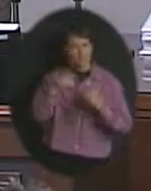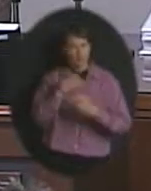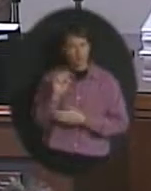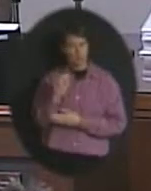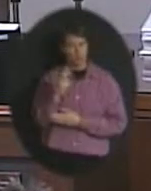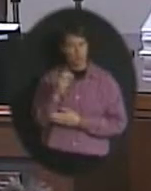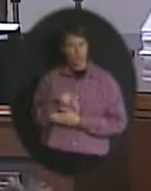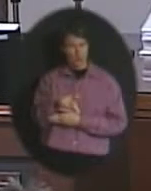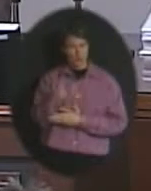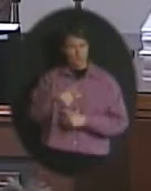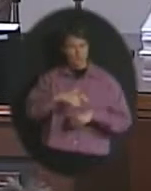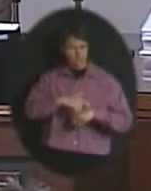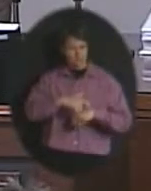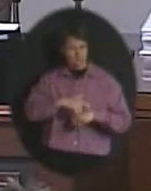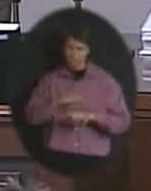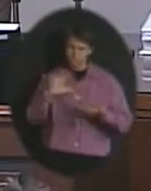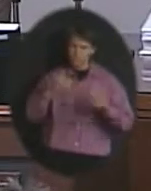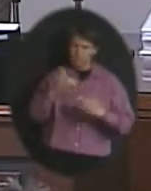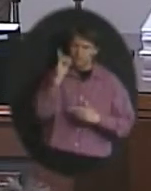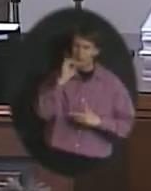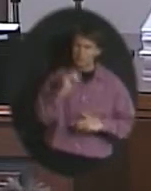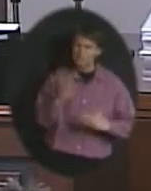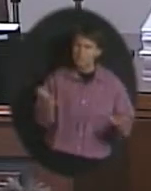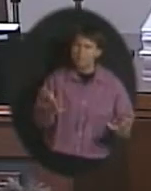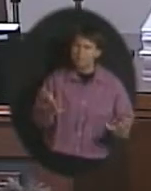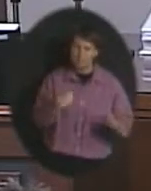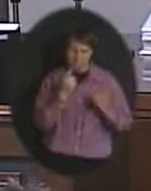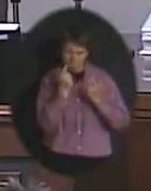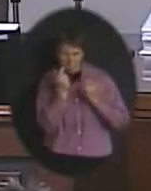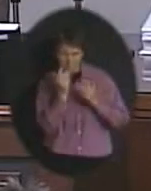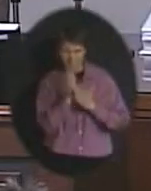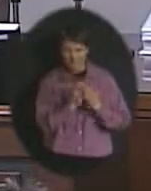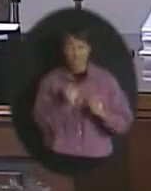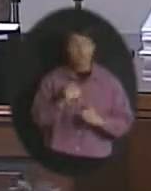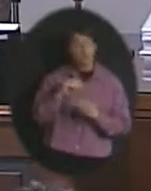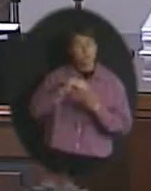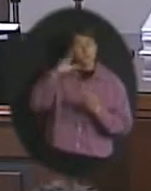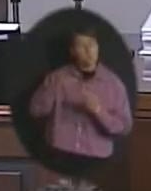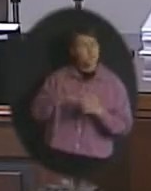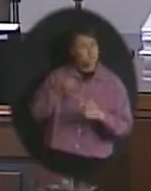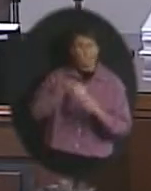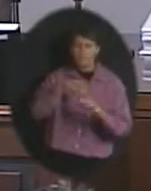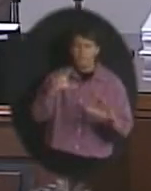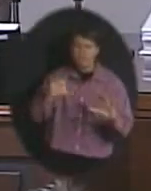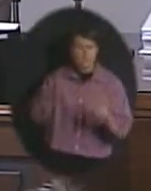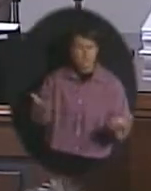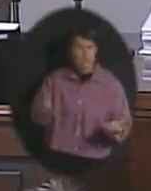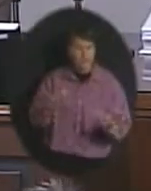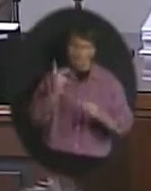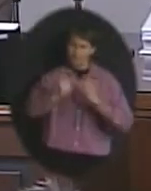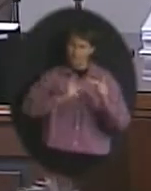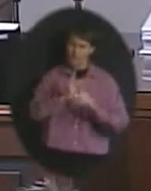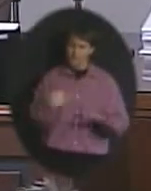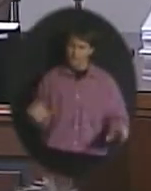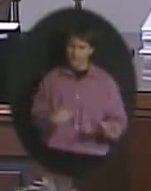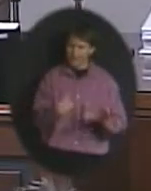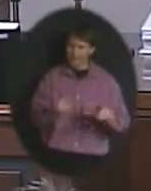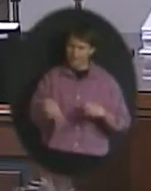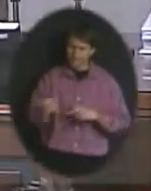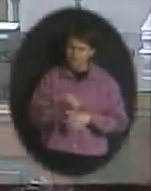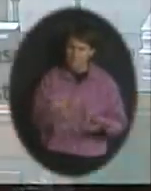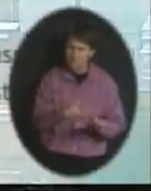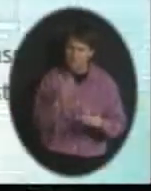programs. What did the classes look like? What students were in the class? And what type of activities were they working